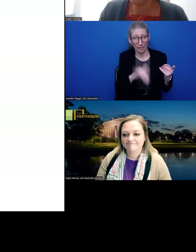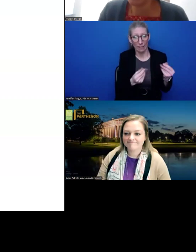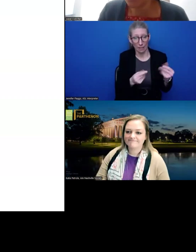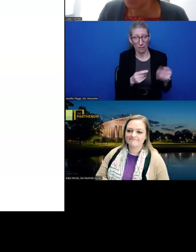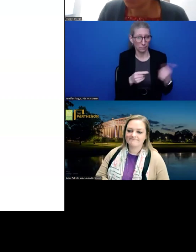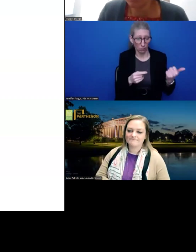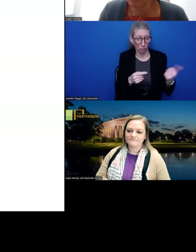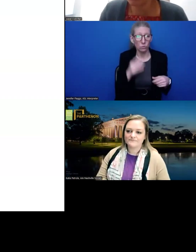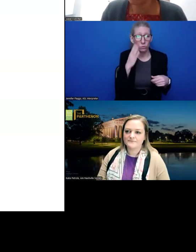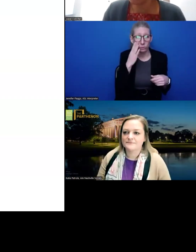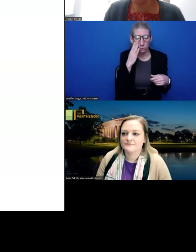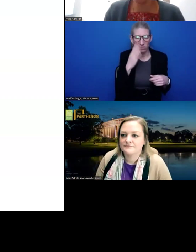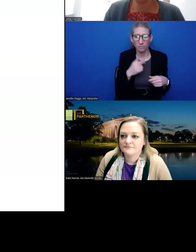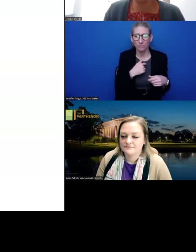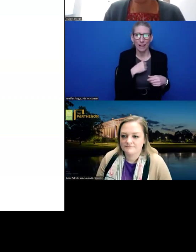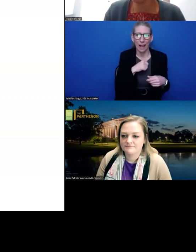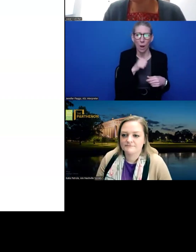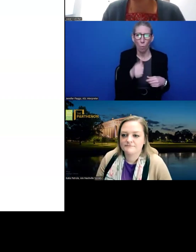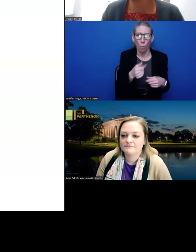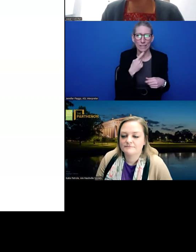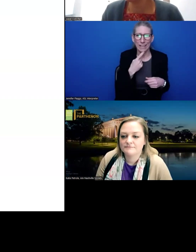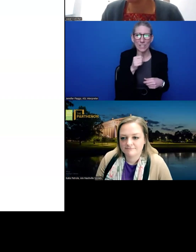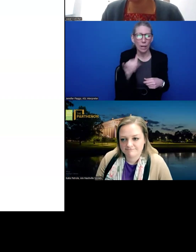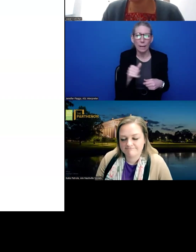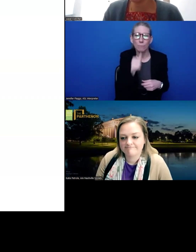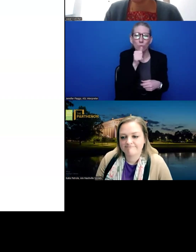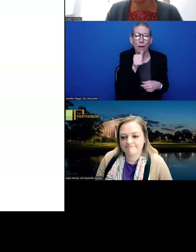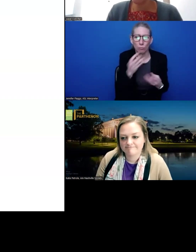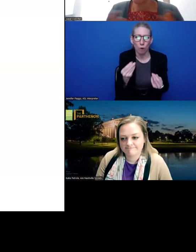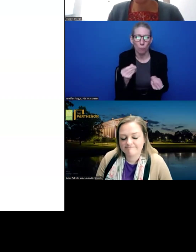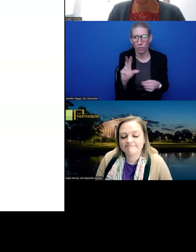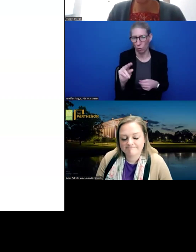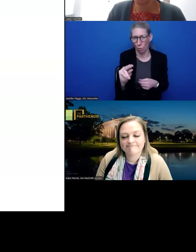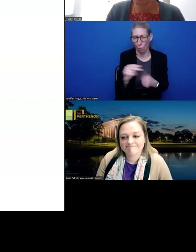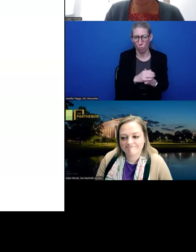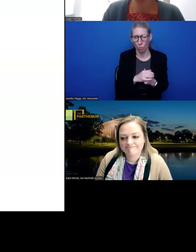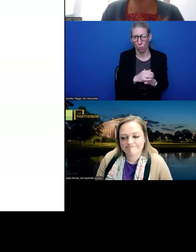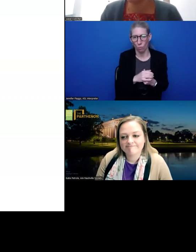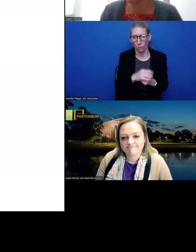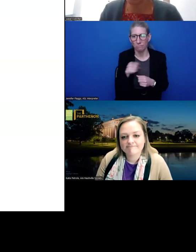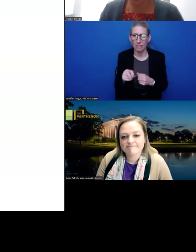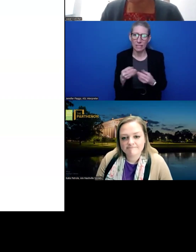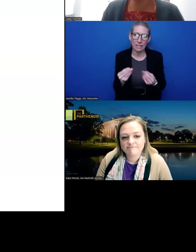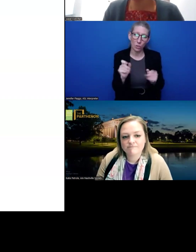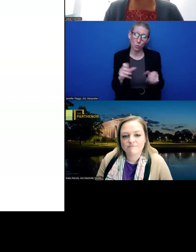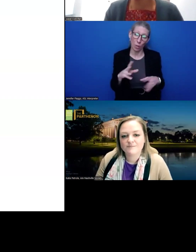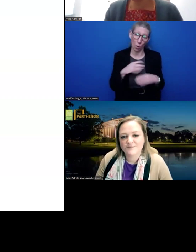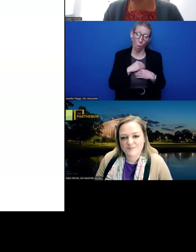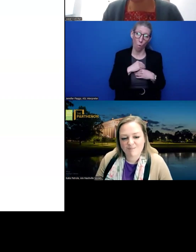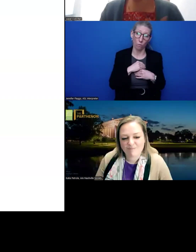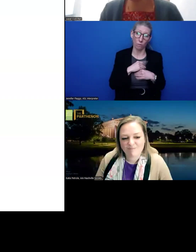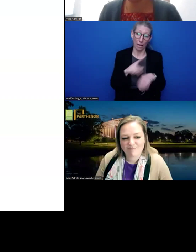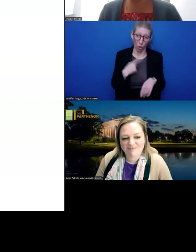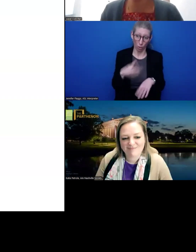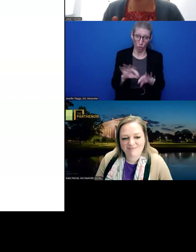But I won't say that it's like it's not private property, but it's a land that you can possess as long as your